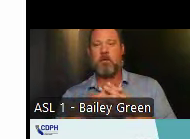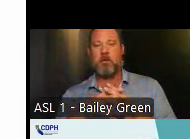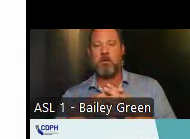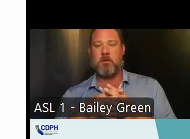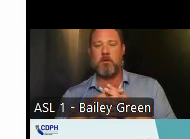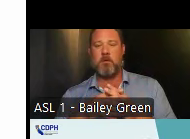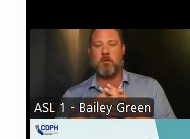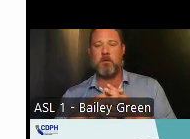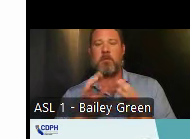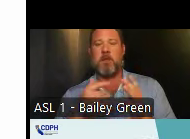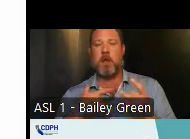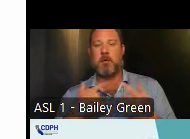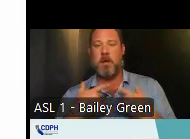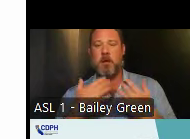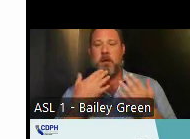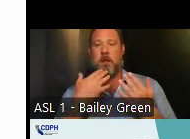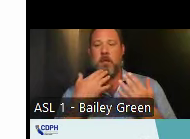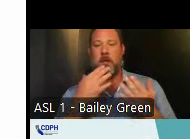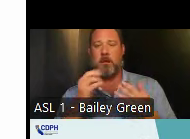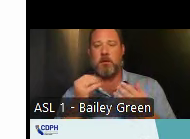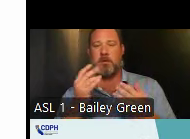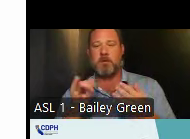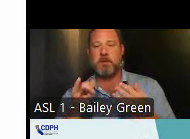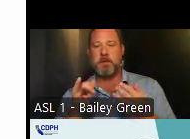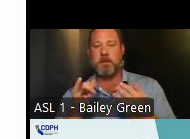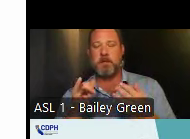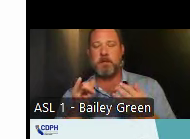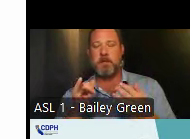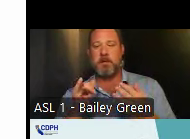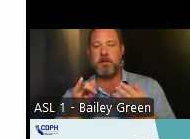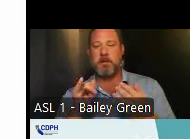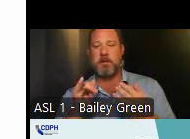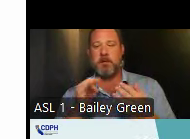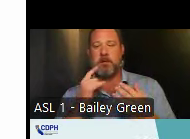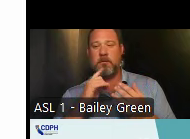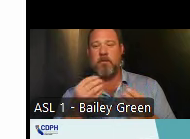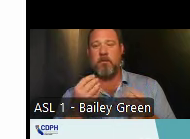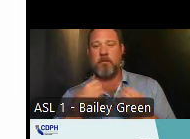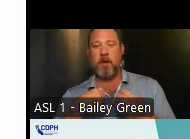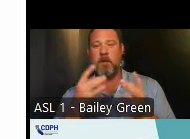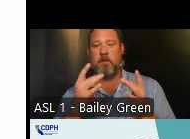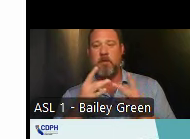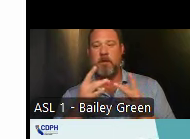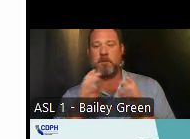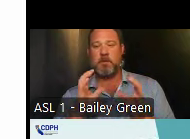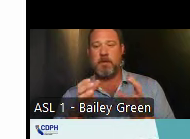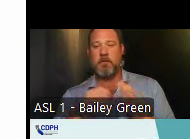that's really exciting. And thank you so much, Cindy, for providing the links in the chat